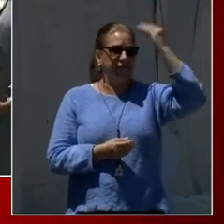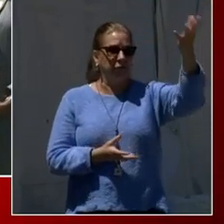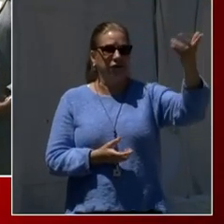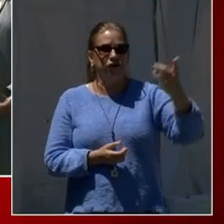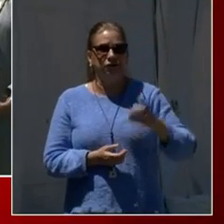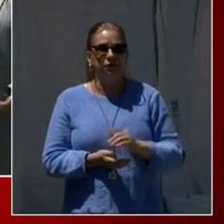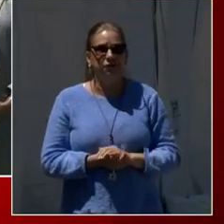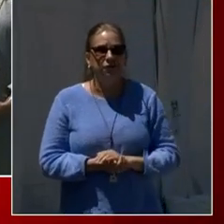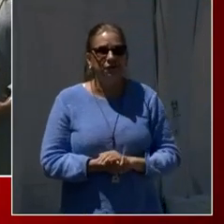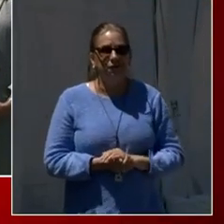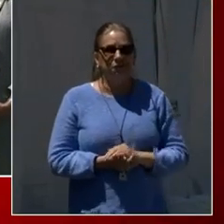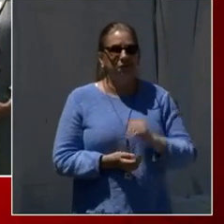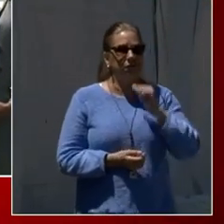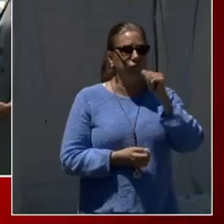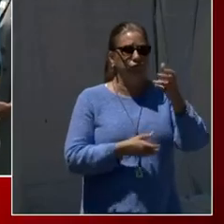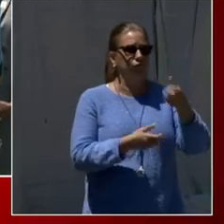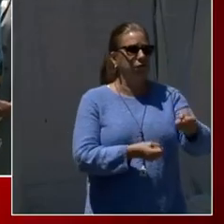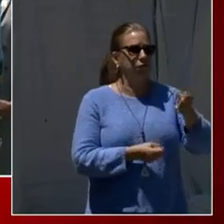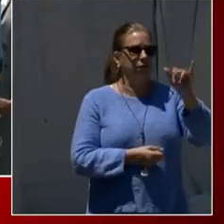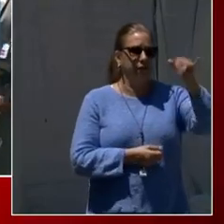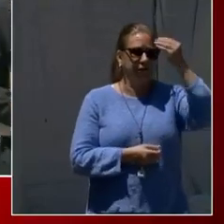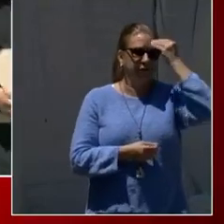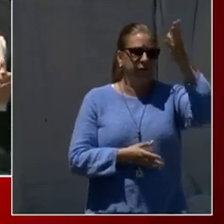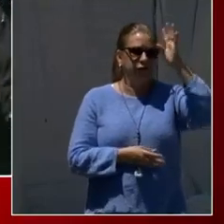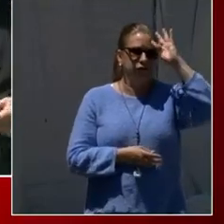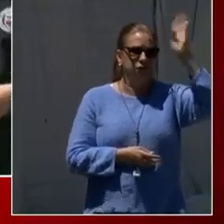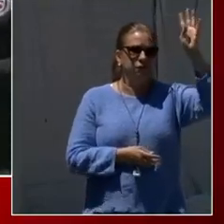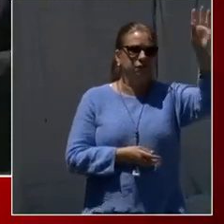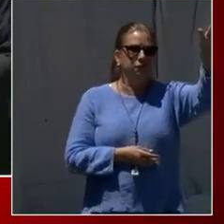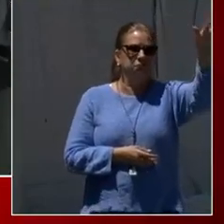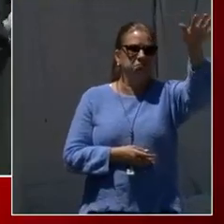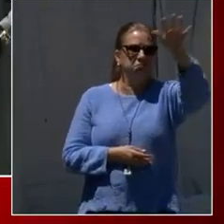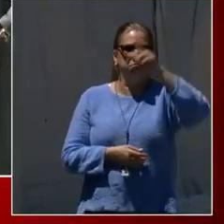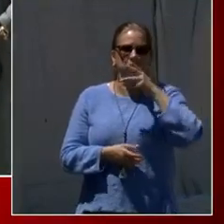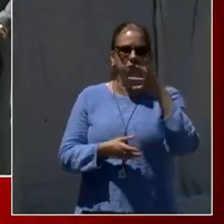face. Thank you. Chris Rodriguez.